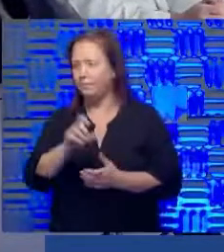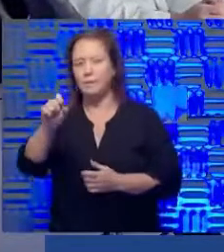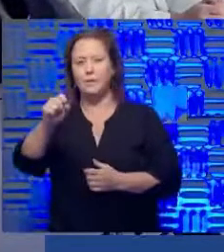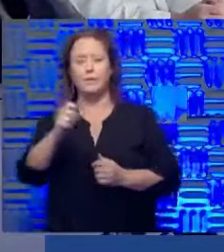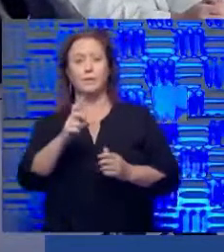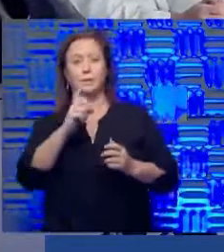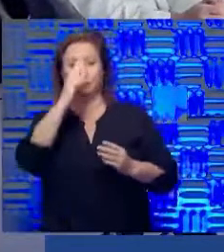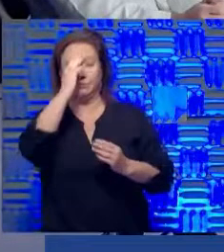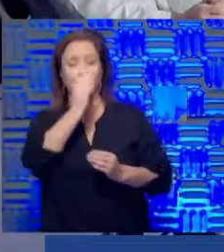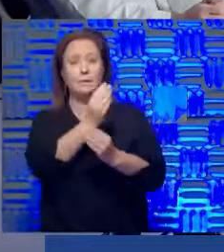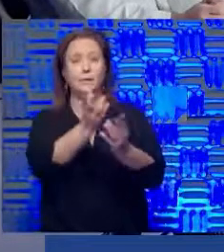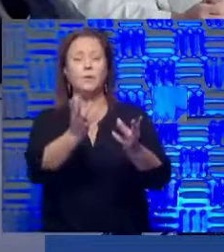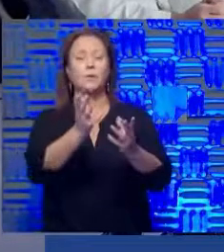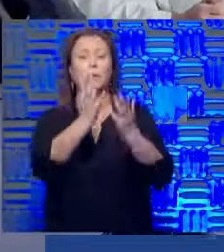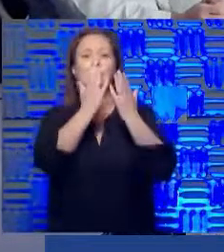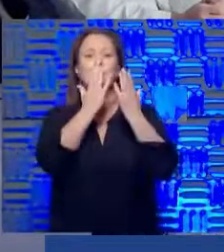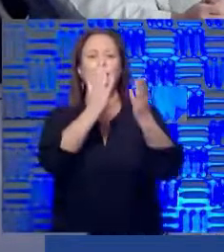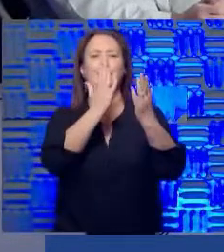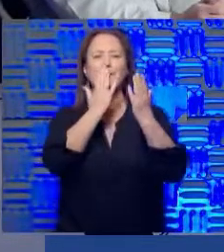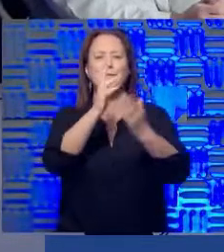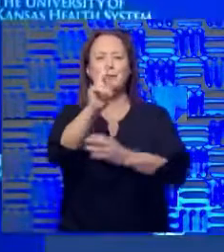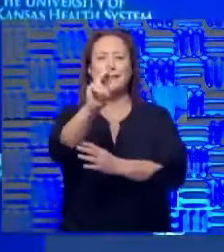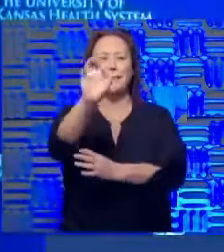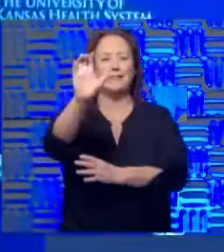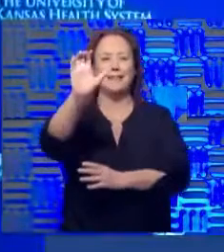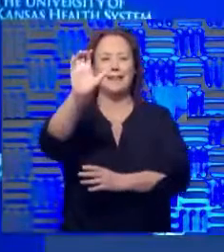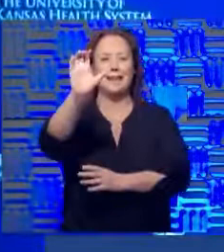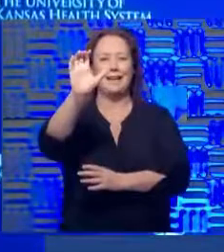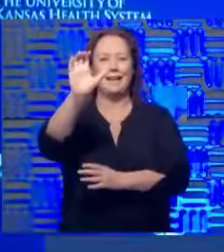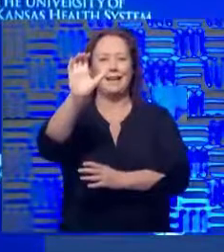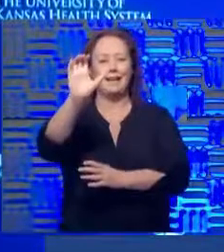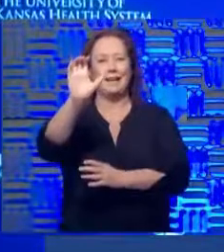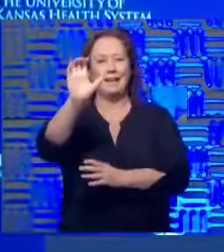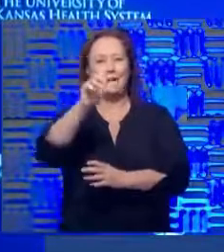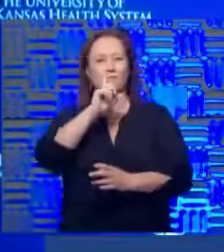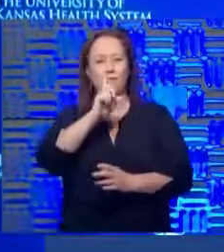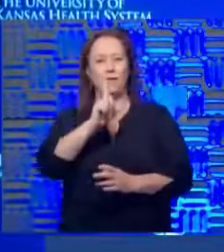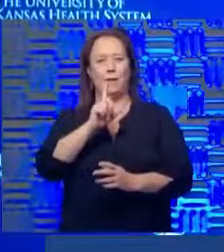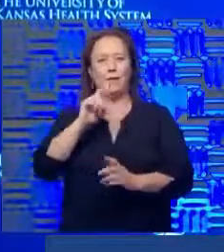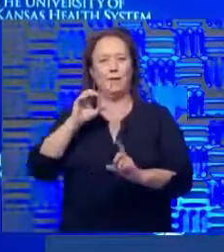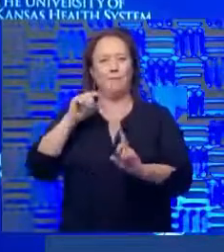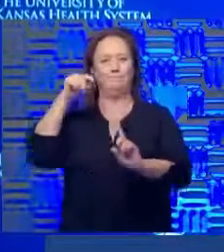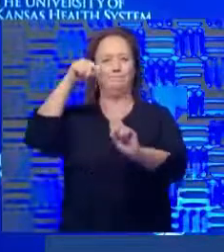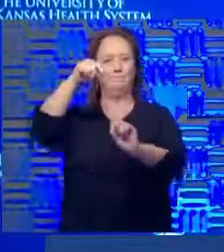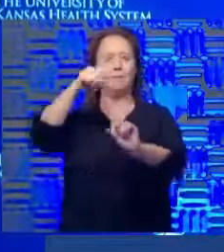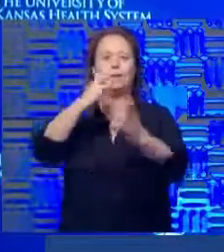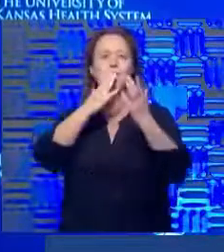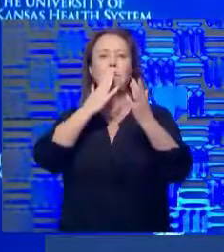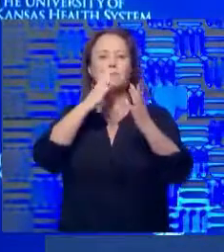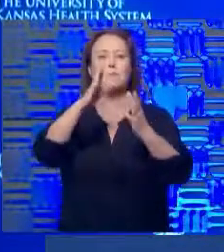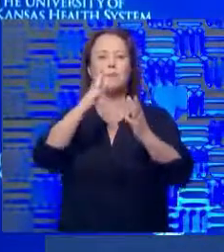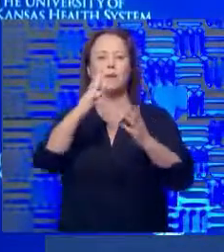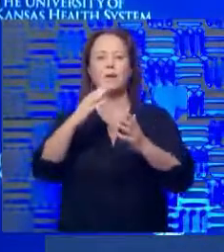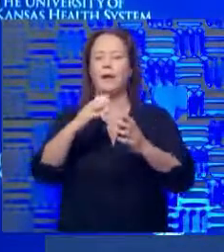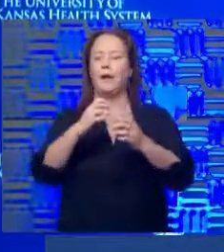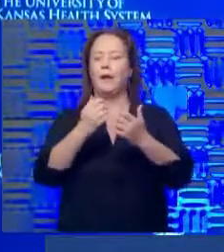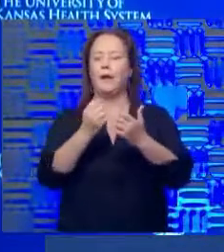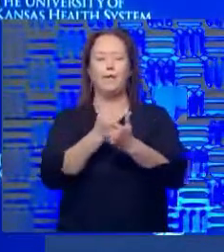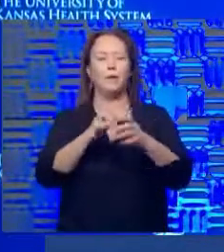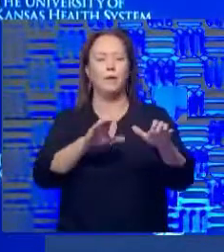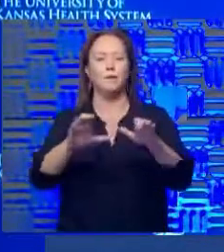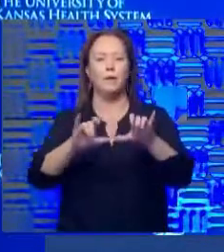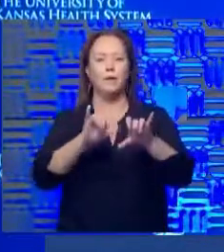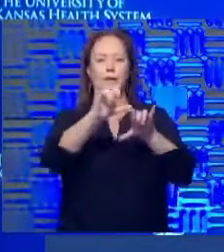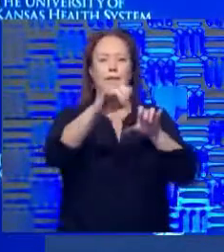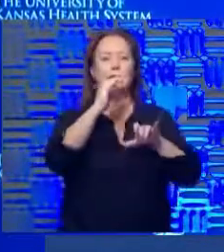the wise. First of all, thank you, Kansas City, because we think a good part of this goes back to you and the way you've sheltered in place. And